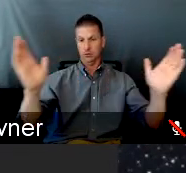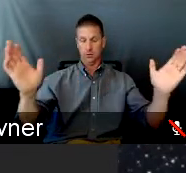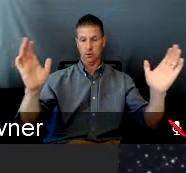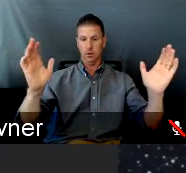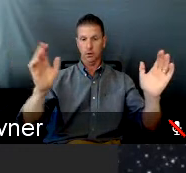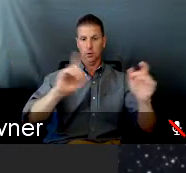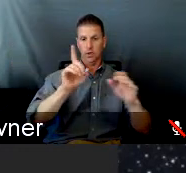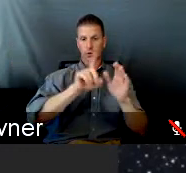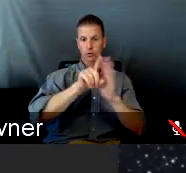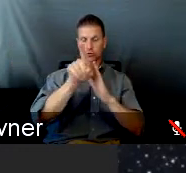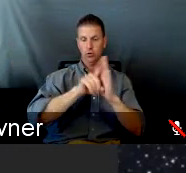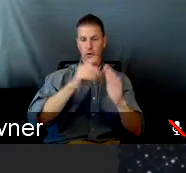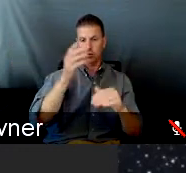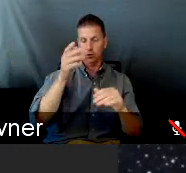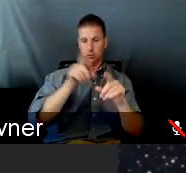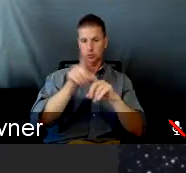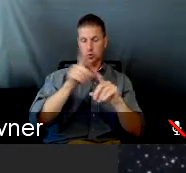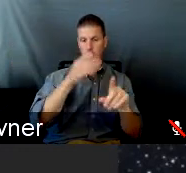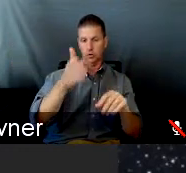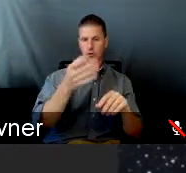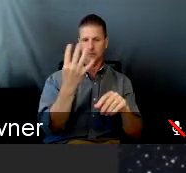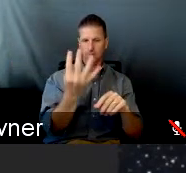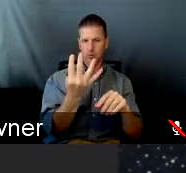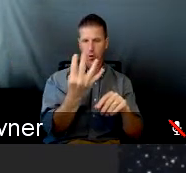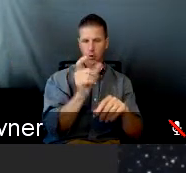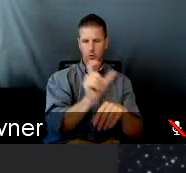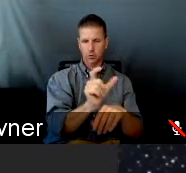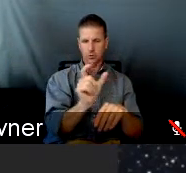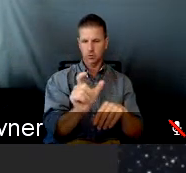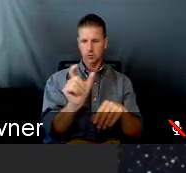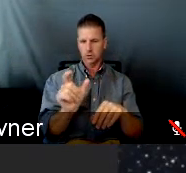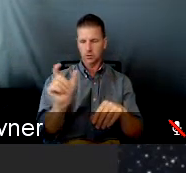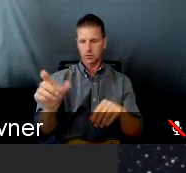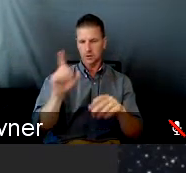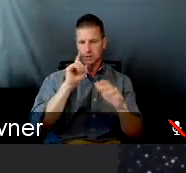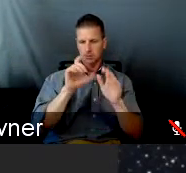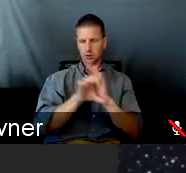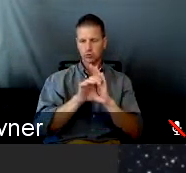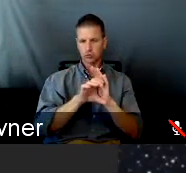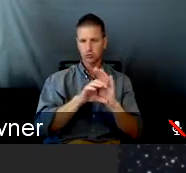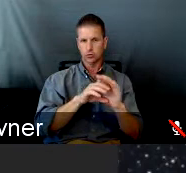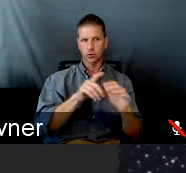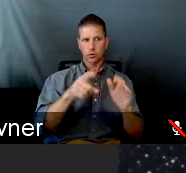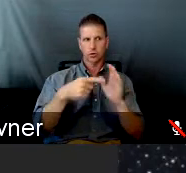resides. And then in these four smaller images along the bottom there, we're